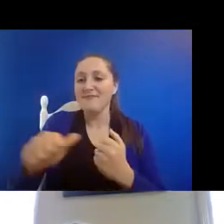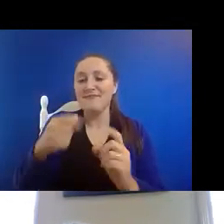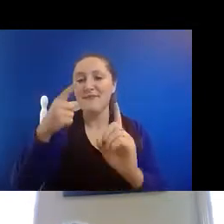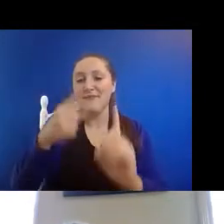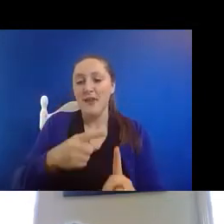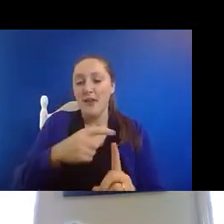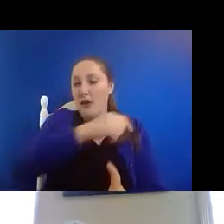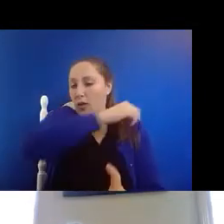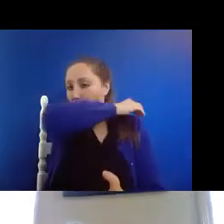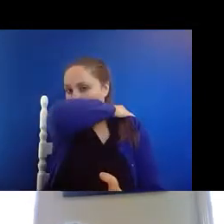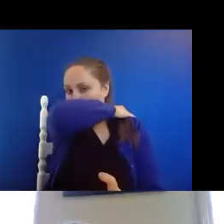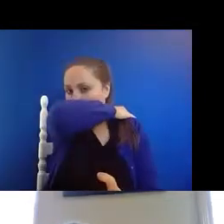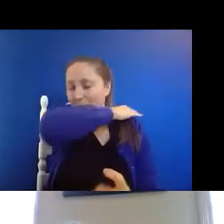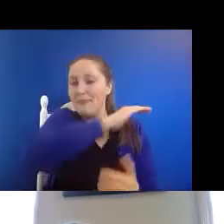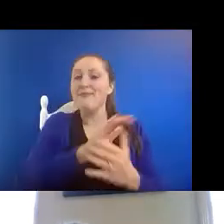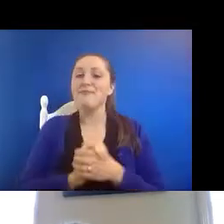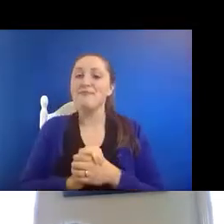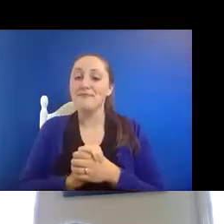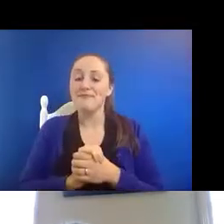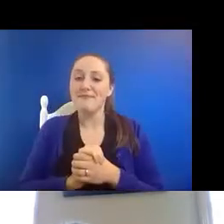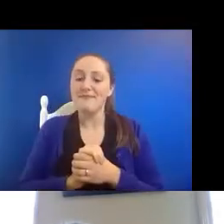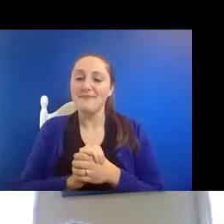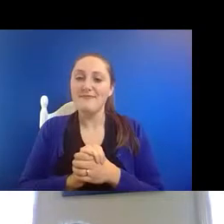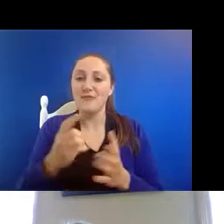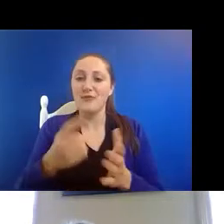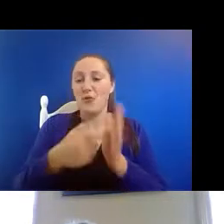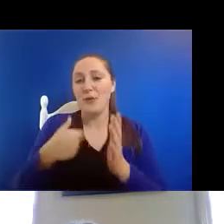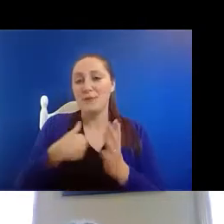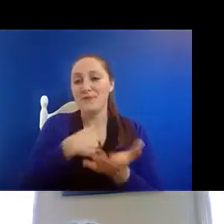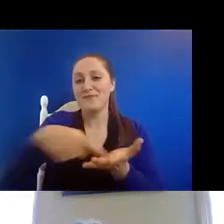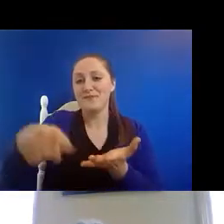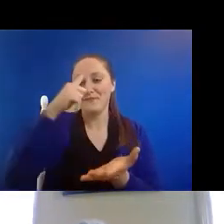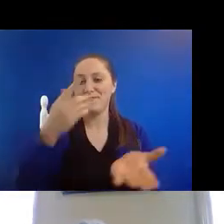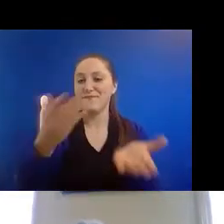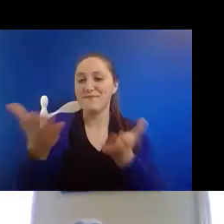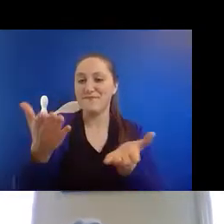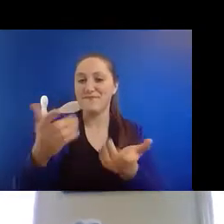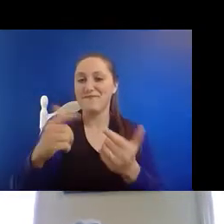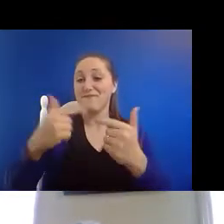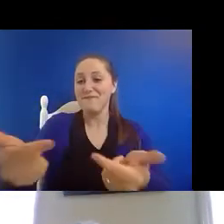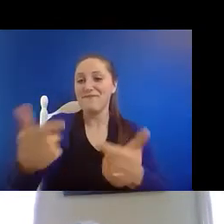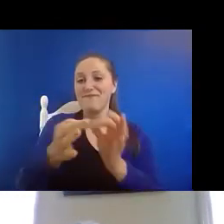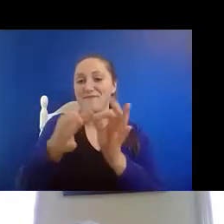require us to change the way we pay for services. Next slide.